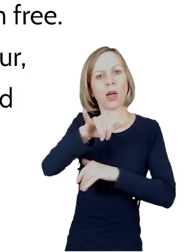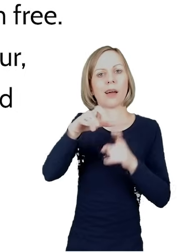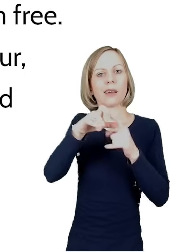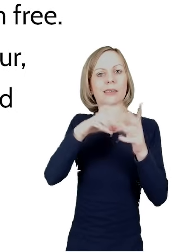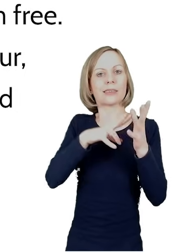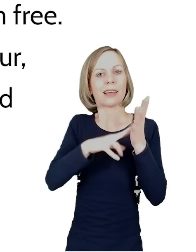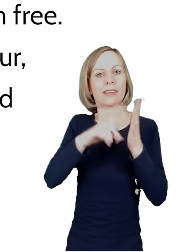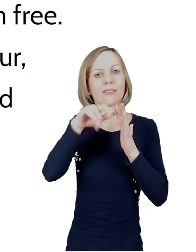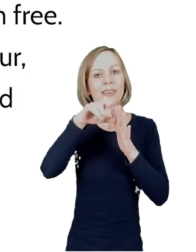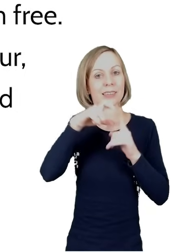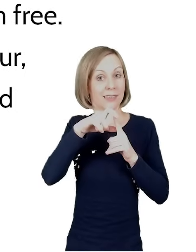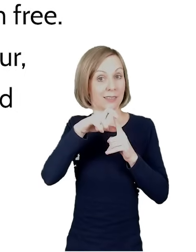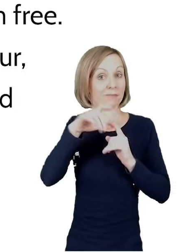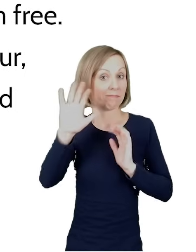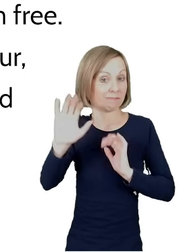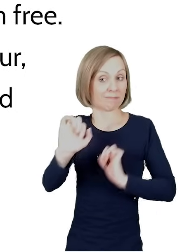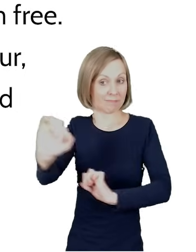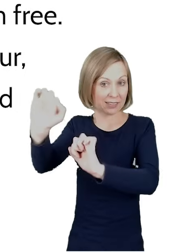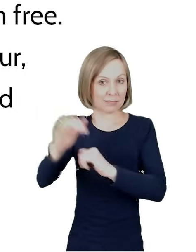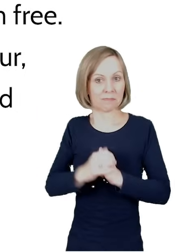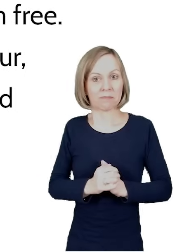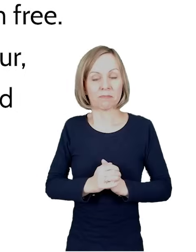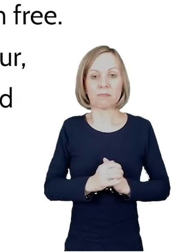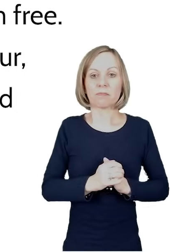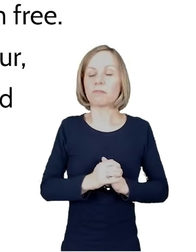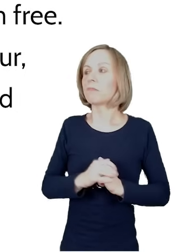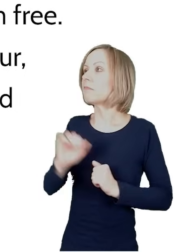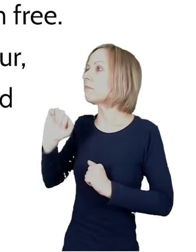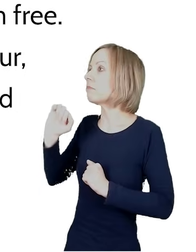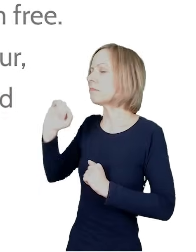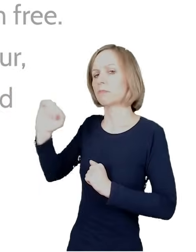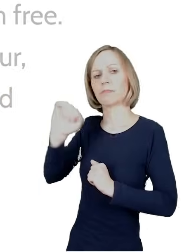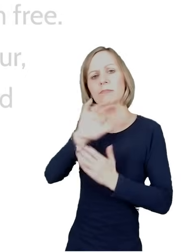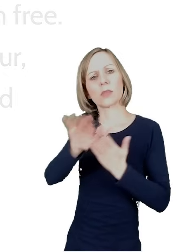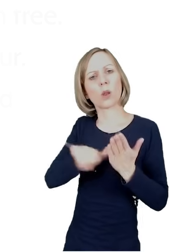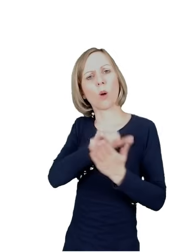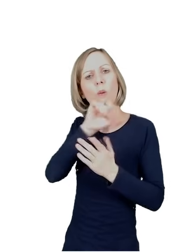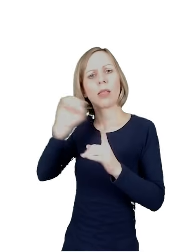Born of the house of his servant David.